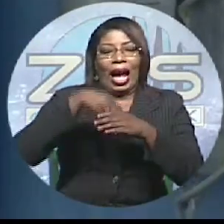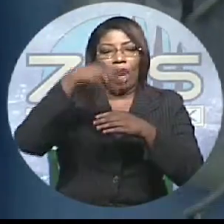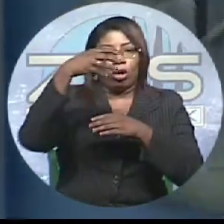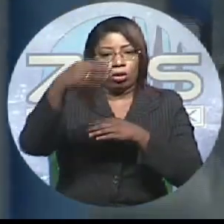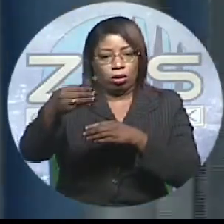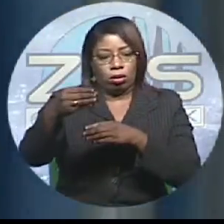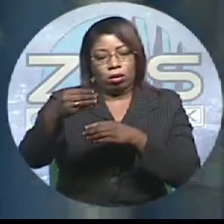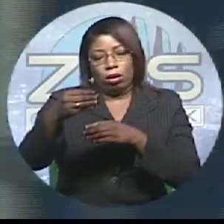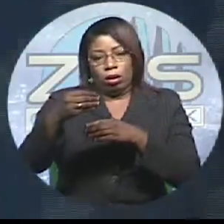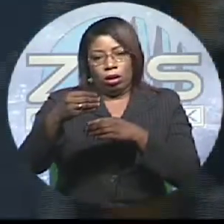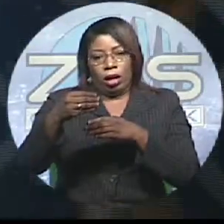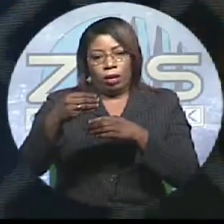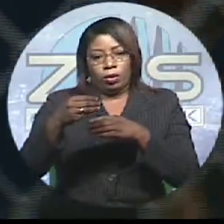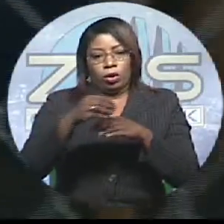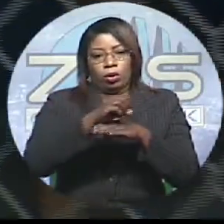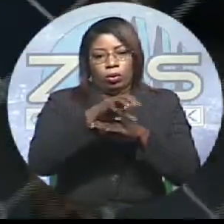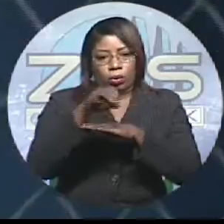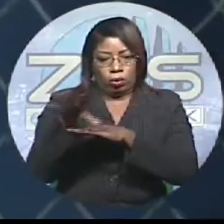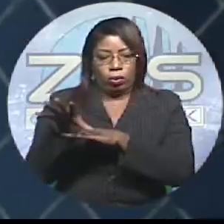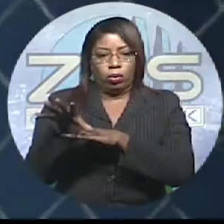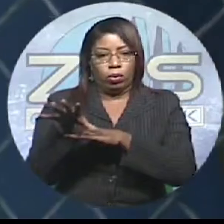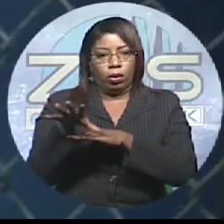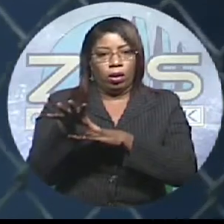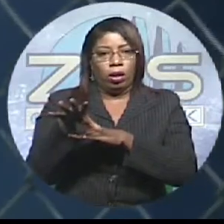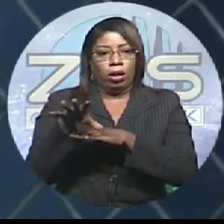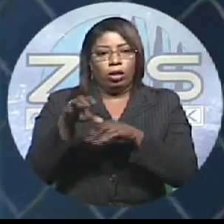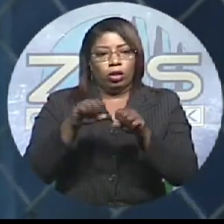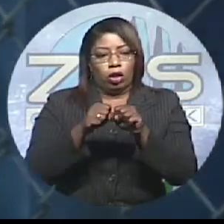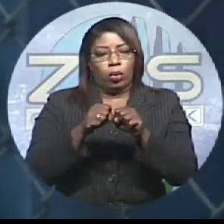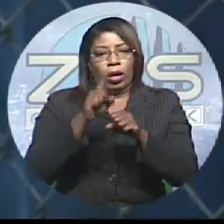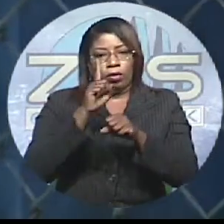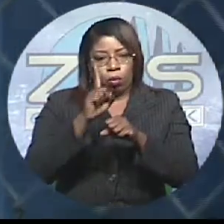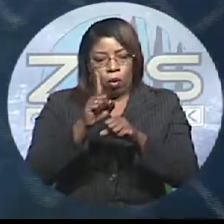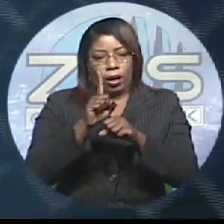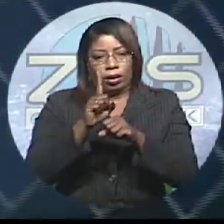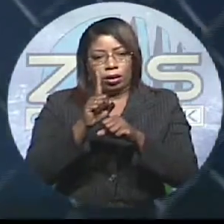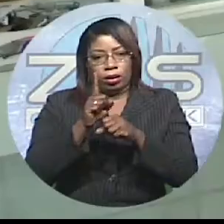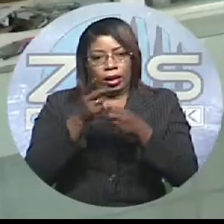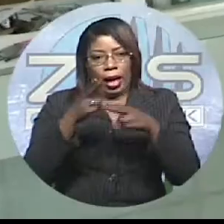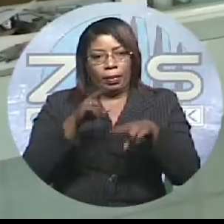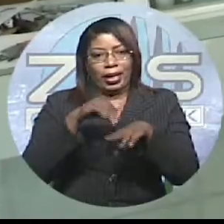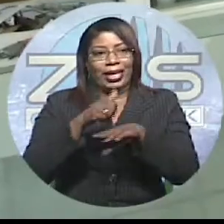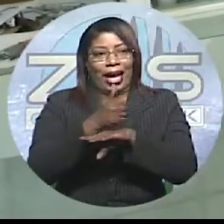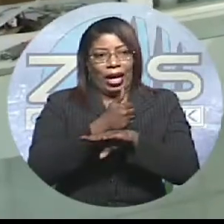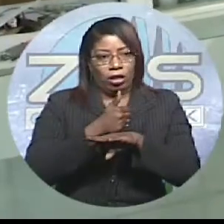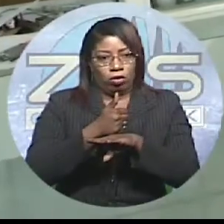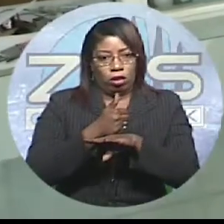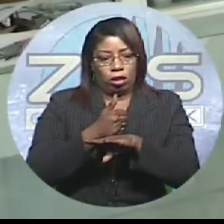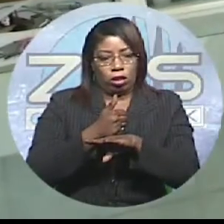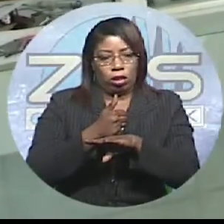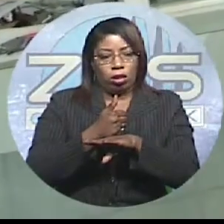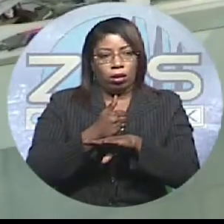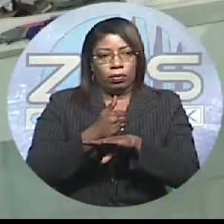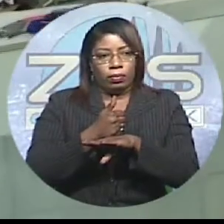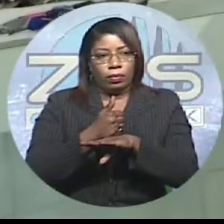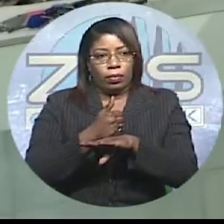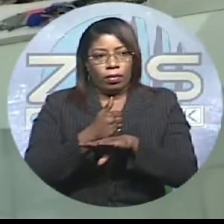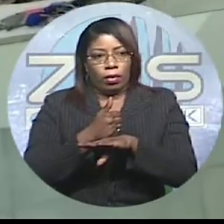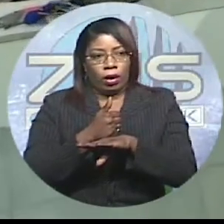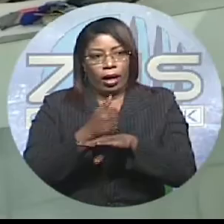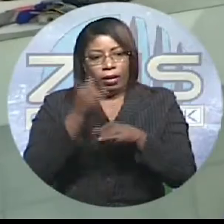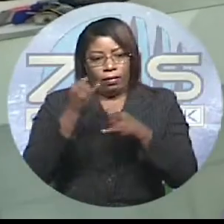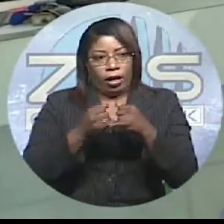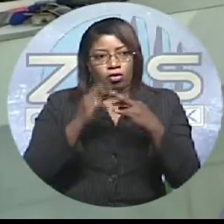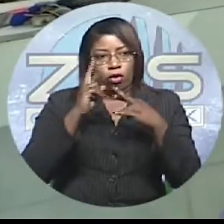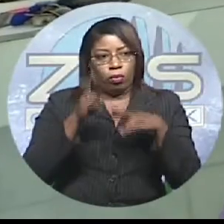However, we had one case in Andros, and our duty as a department to first take steps to investigate it. And based on our finding, reported